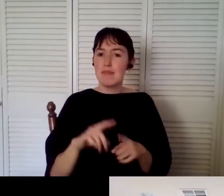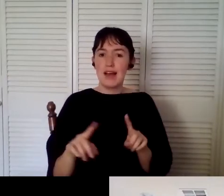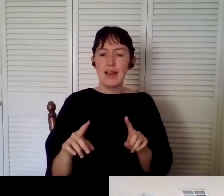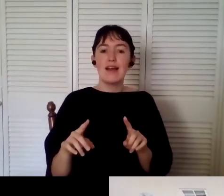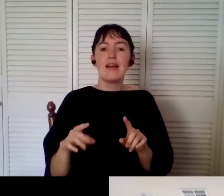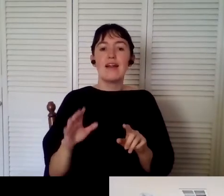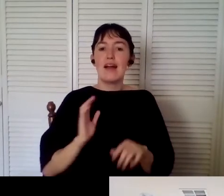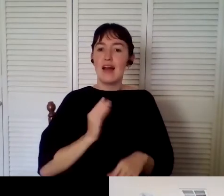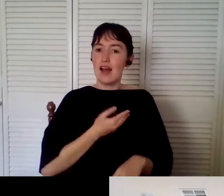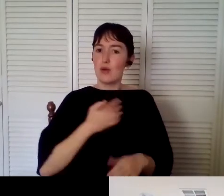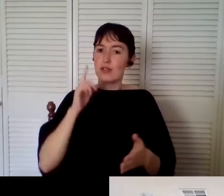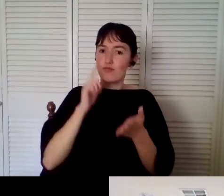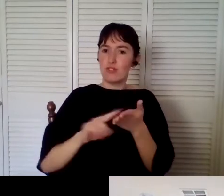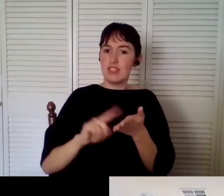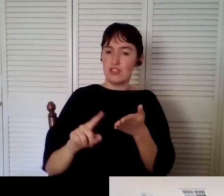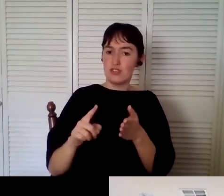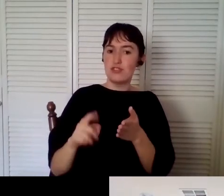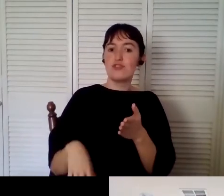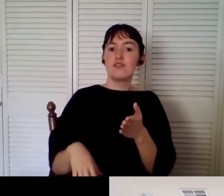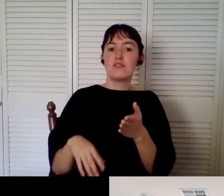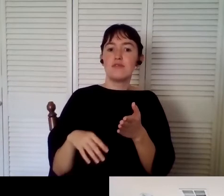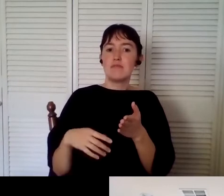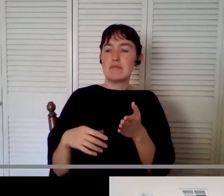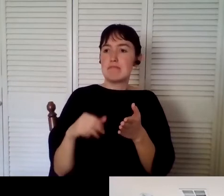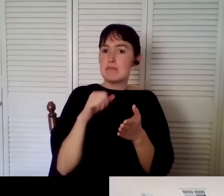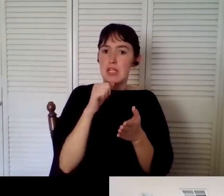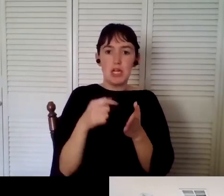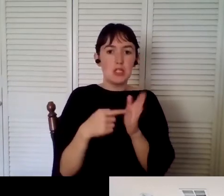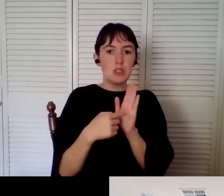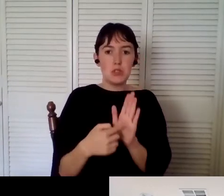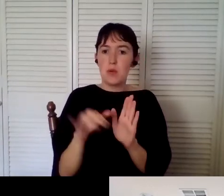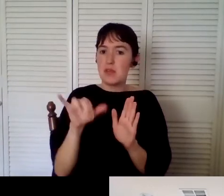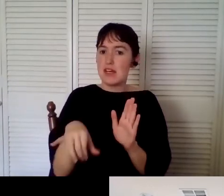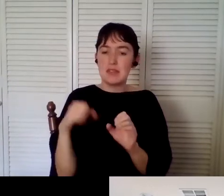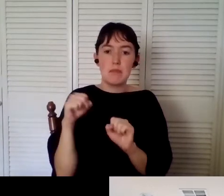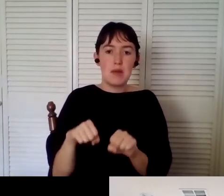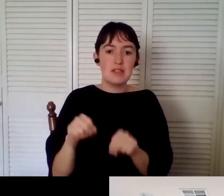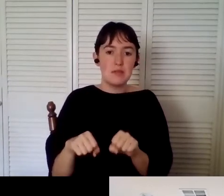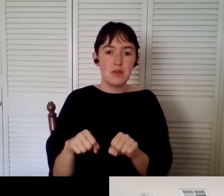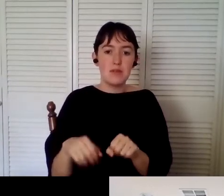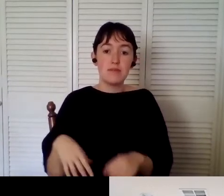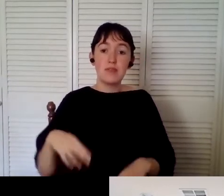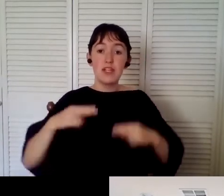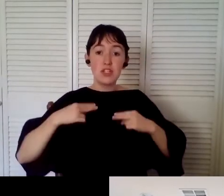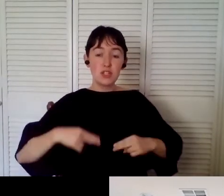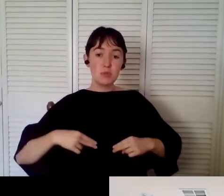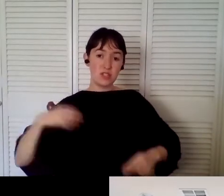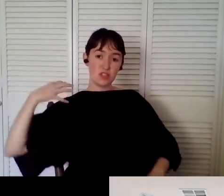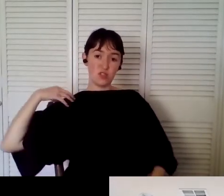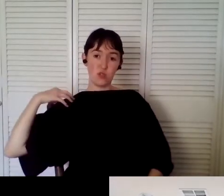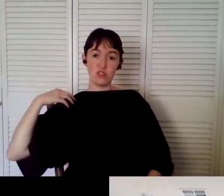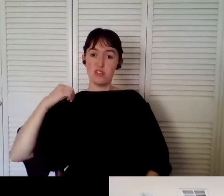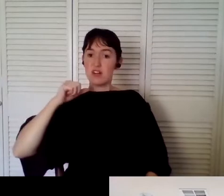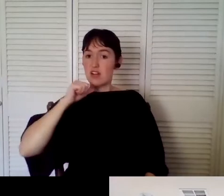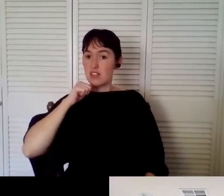data that supports that that's possible. The human shoulder is simply not built in a way